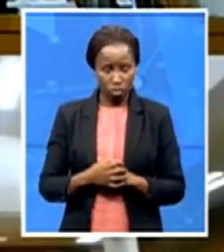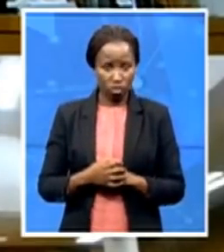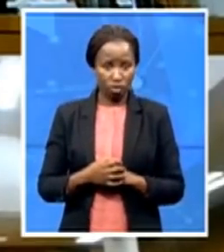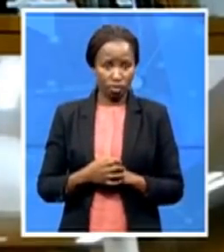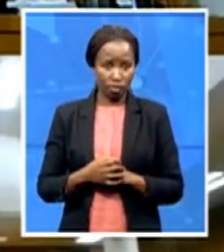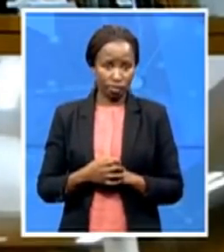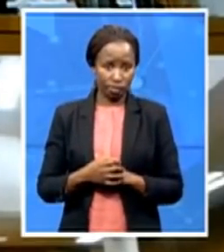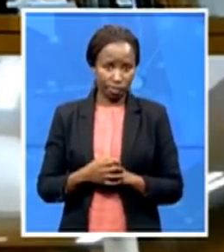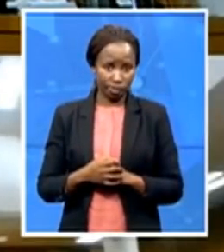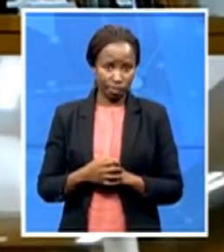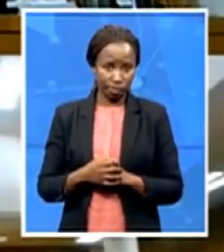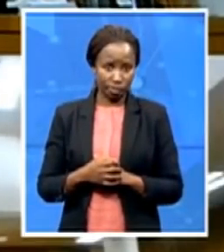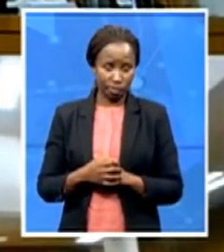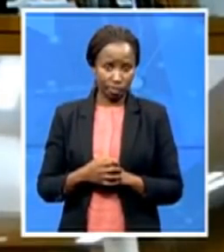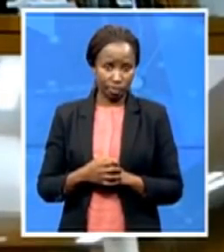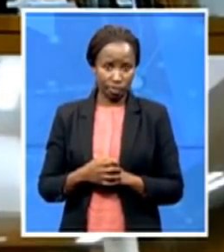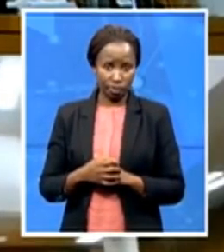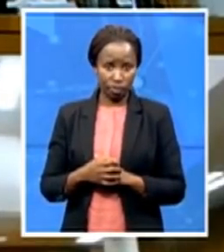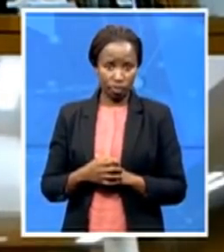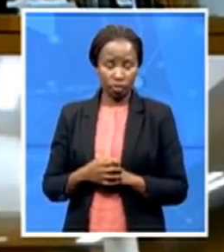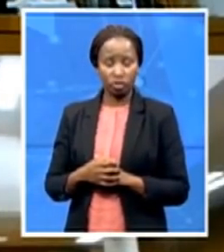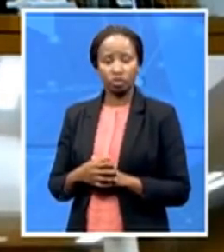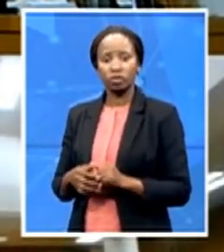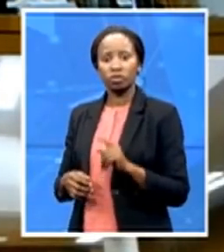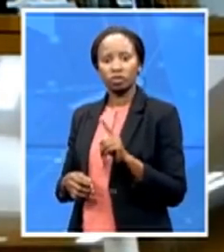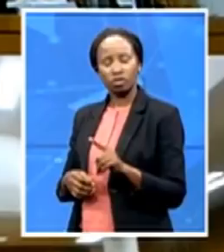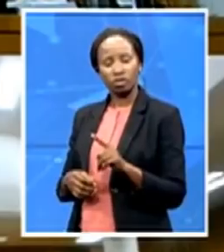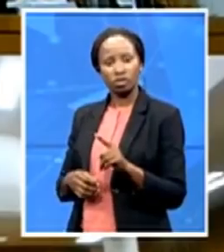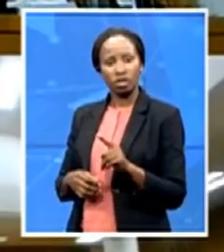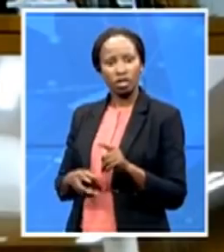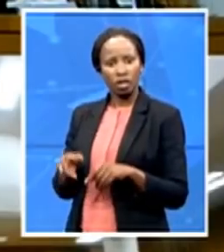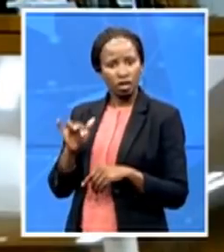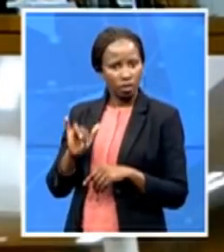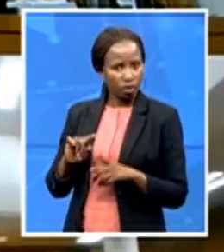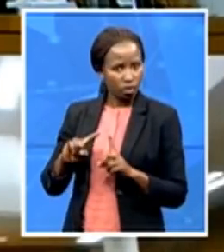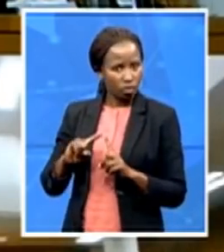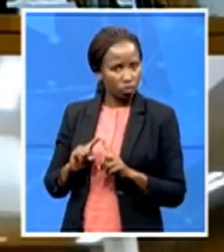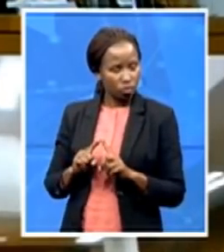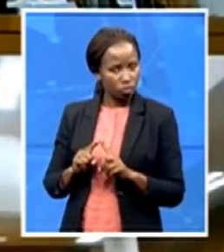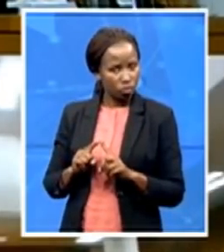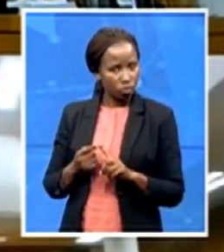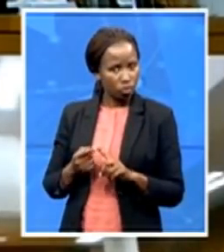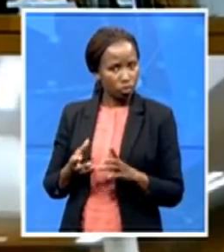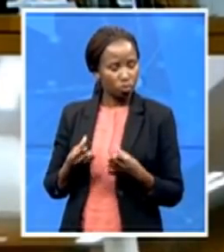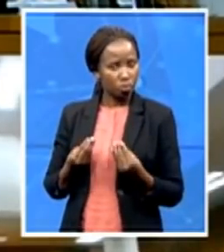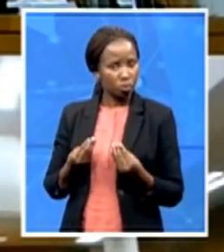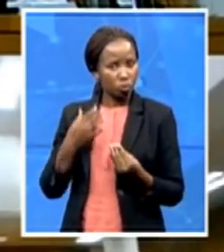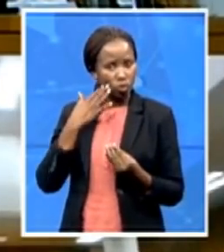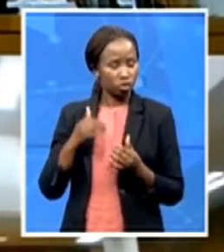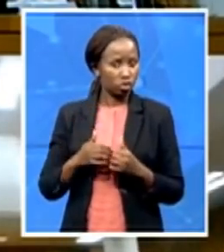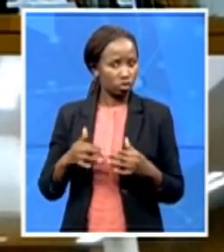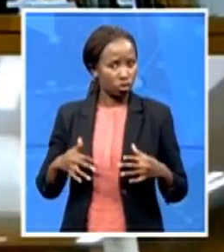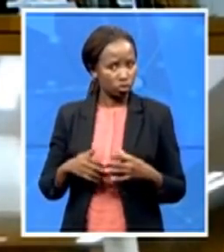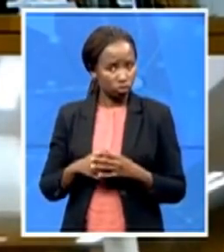We make up for the time starting now. So Thank you. Thank you.